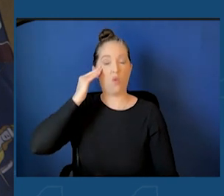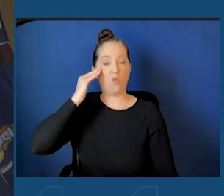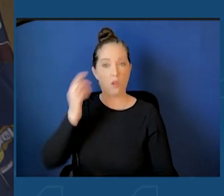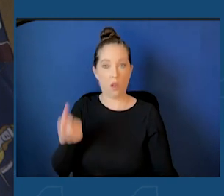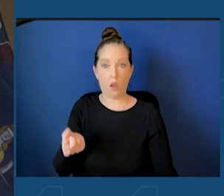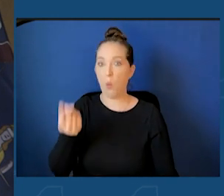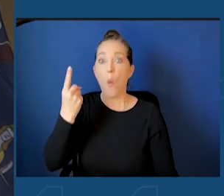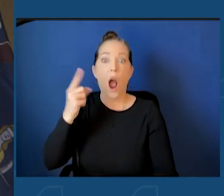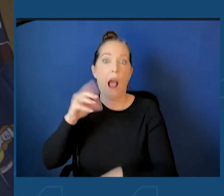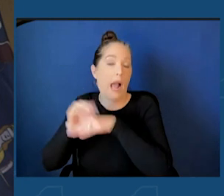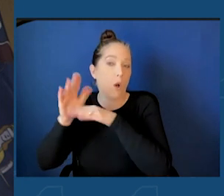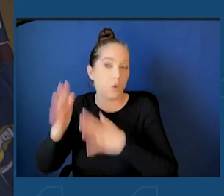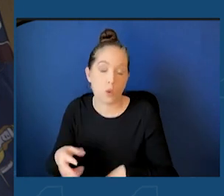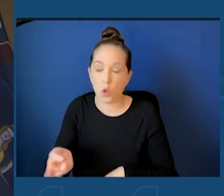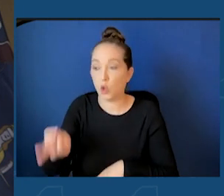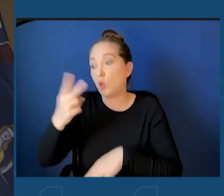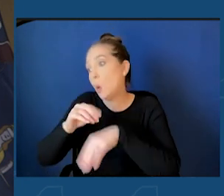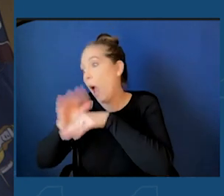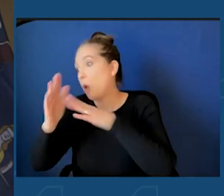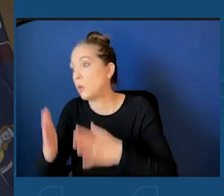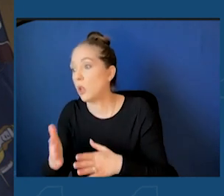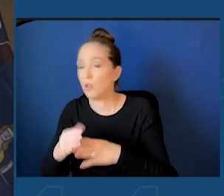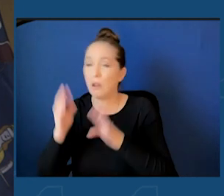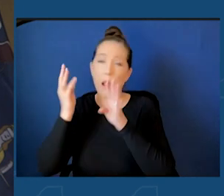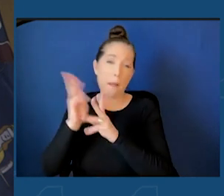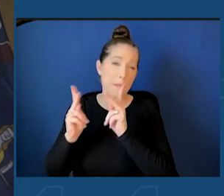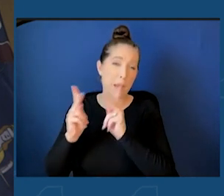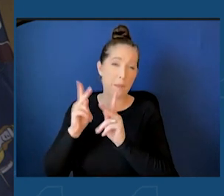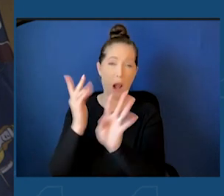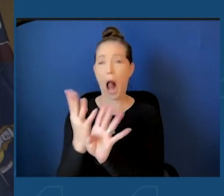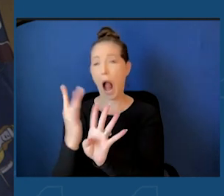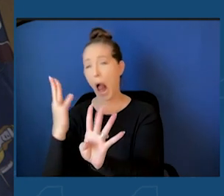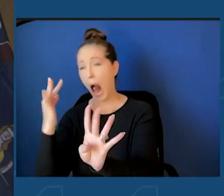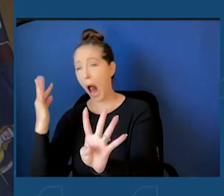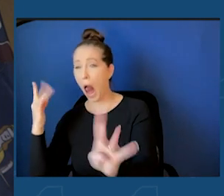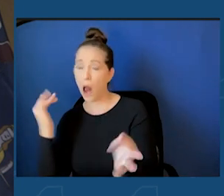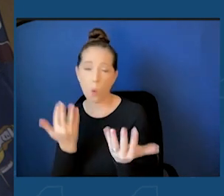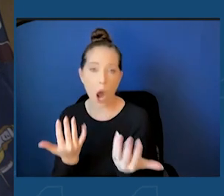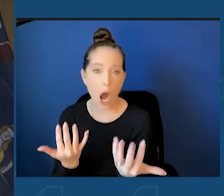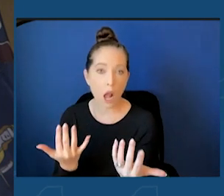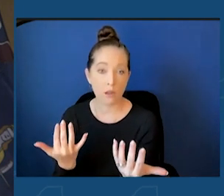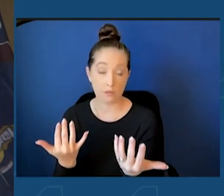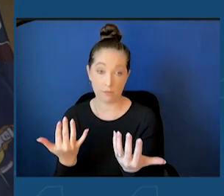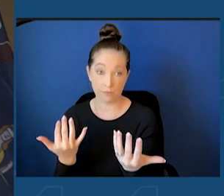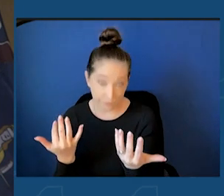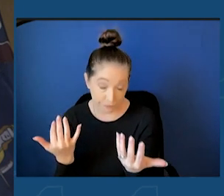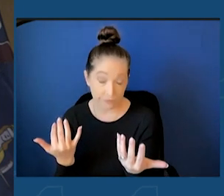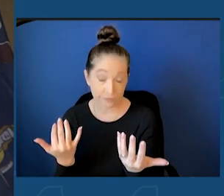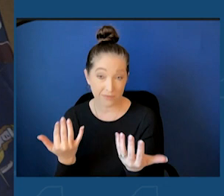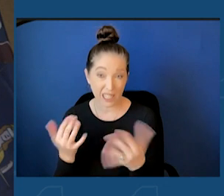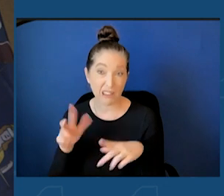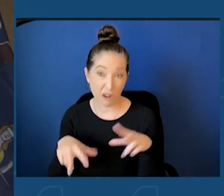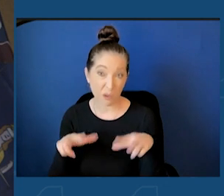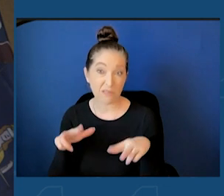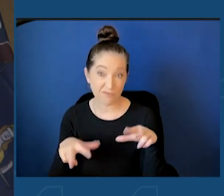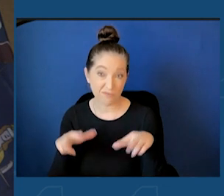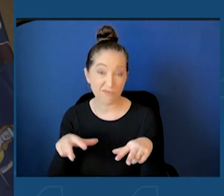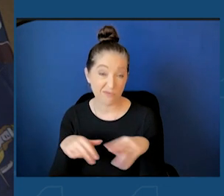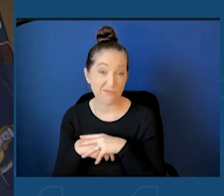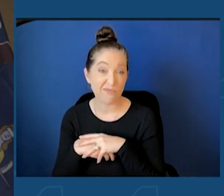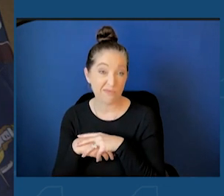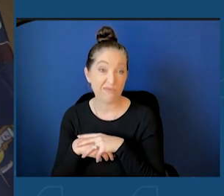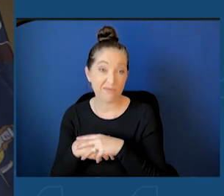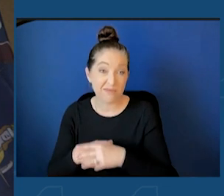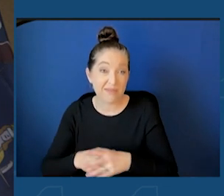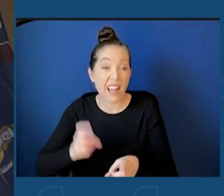of their friends who are sitting there. And imagine, you talk about stigma, it's awkward. It's hard enough